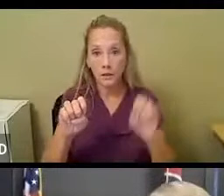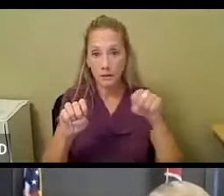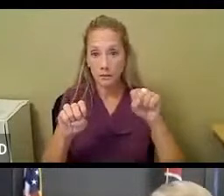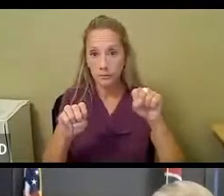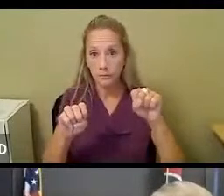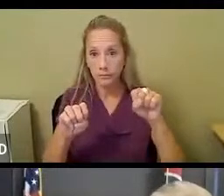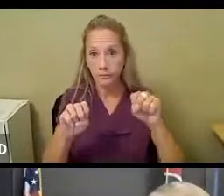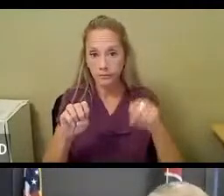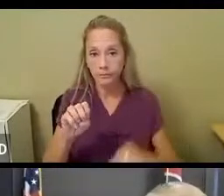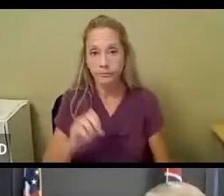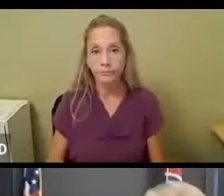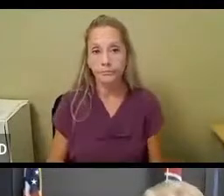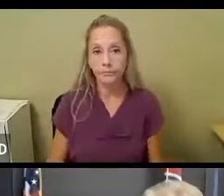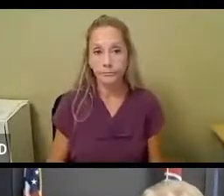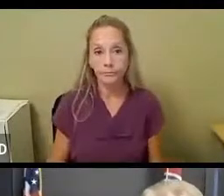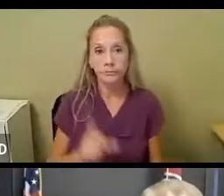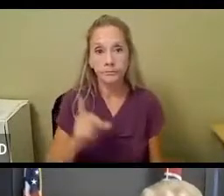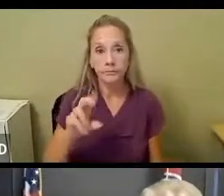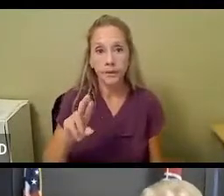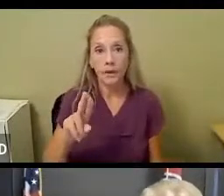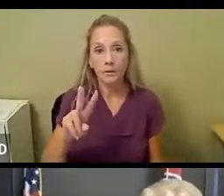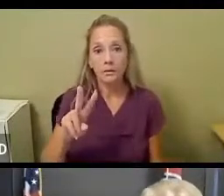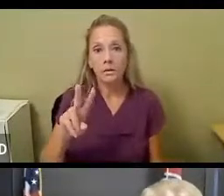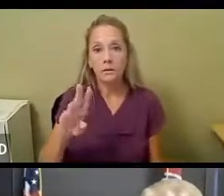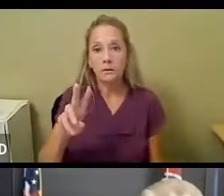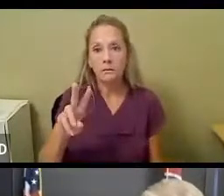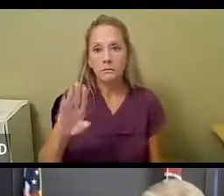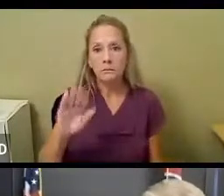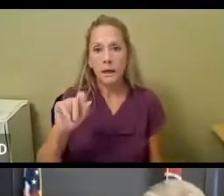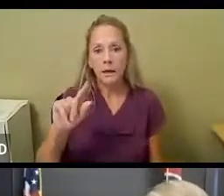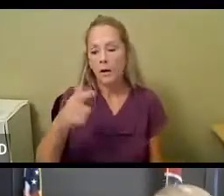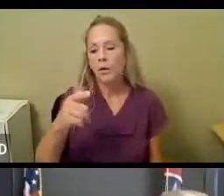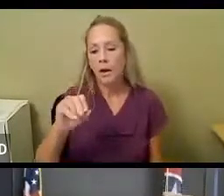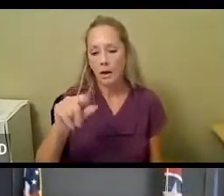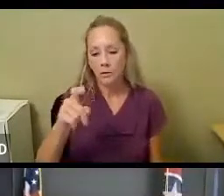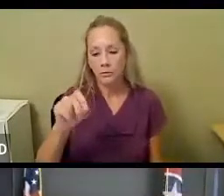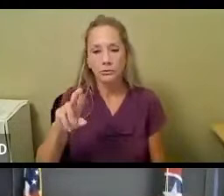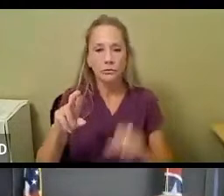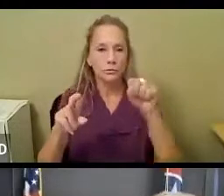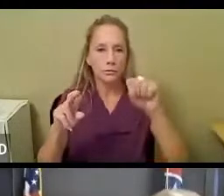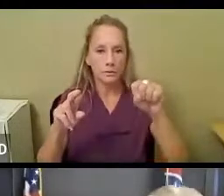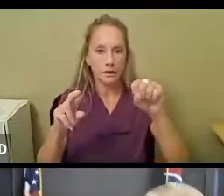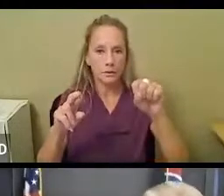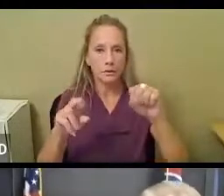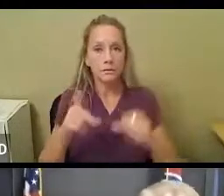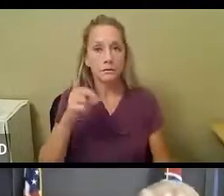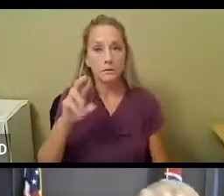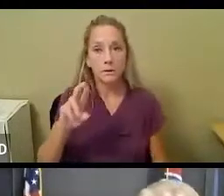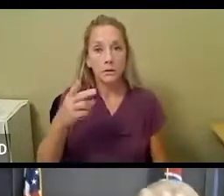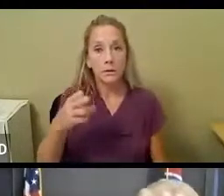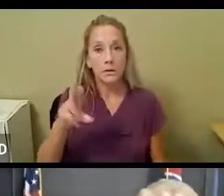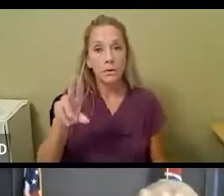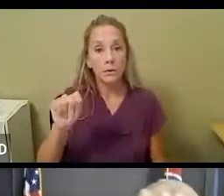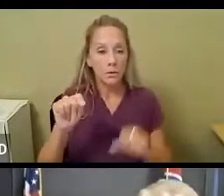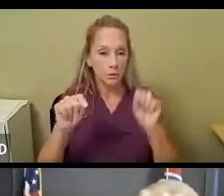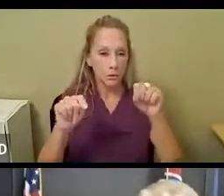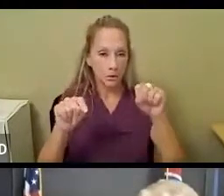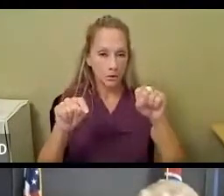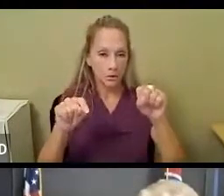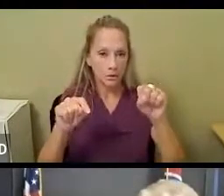Yes. Dr. Gotchard, Yes. Dr. Hurt,